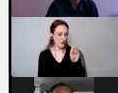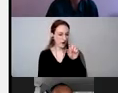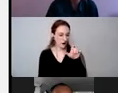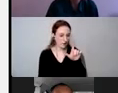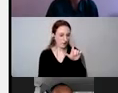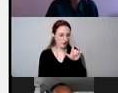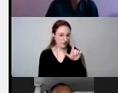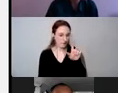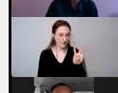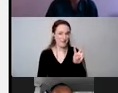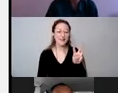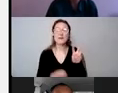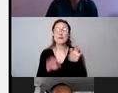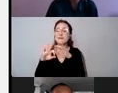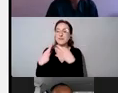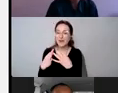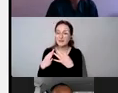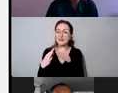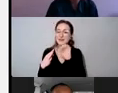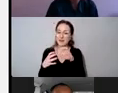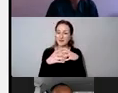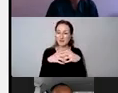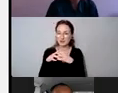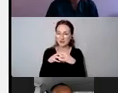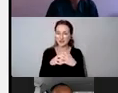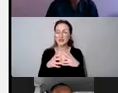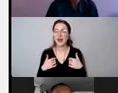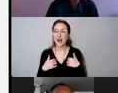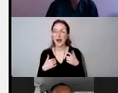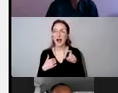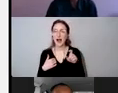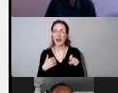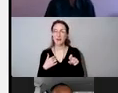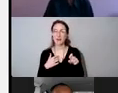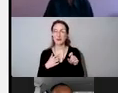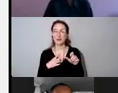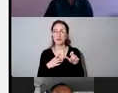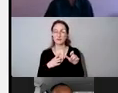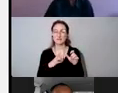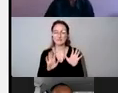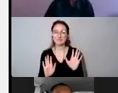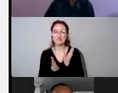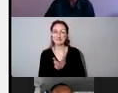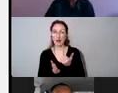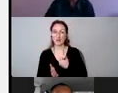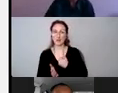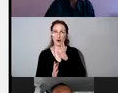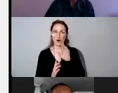Intersections. I catch myself on talking about these projects in the past tense because